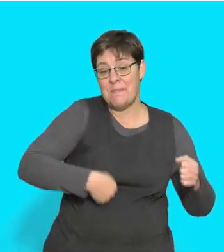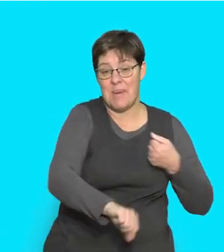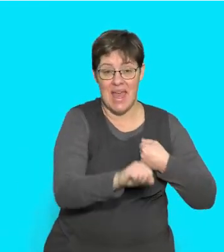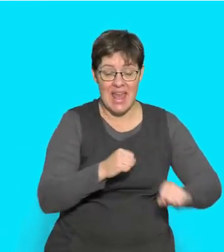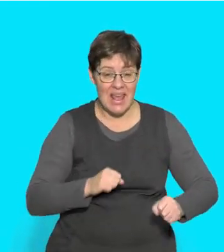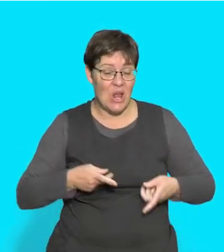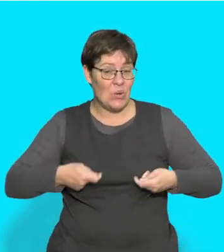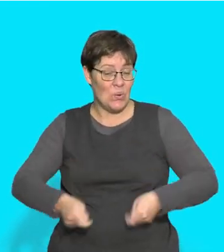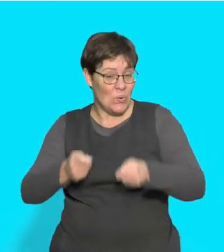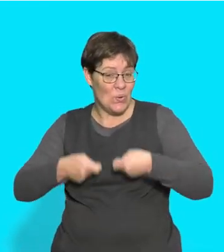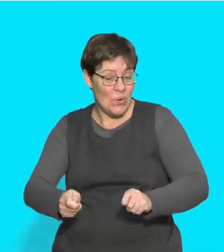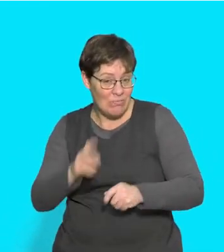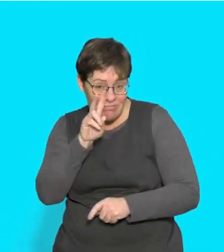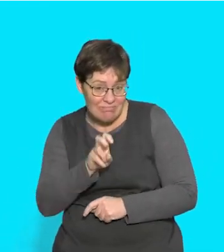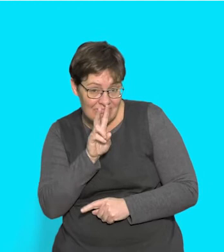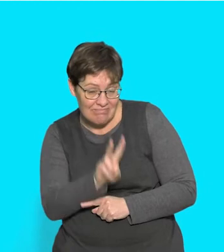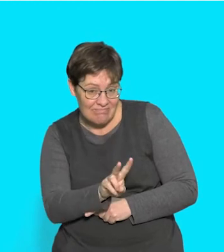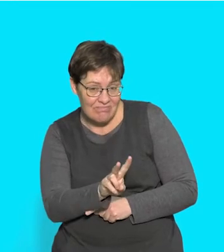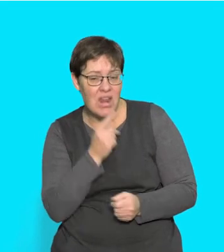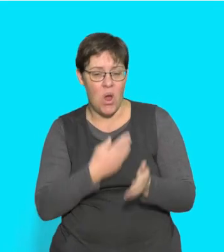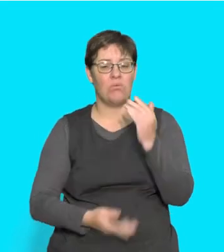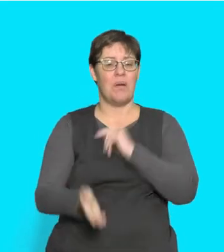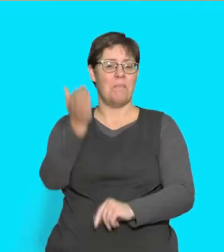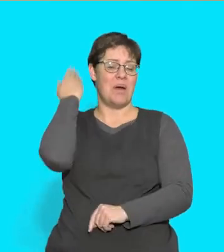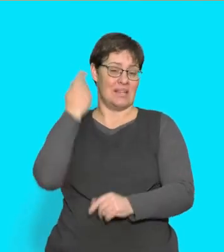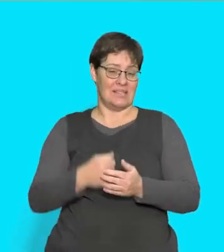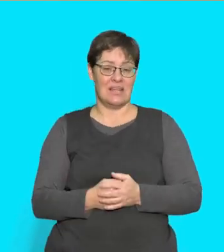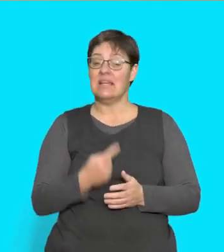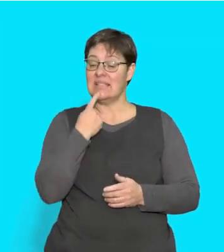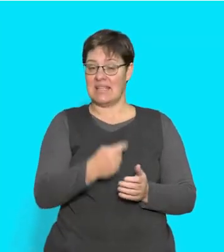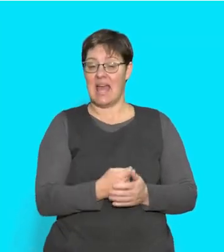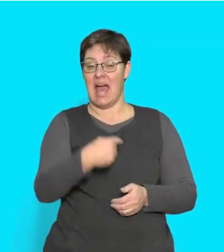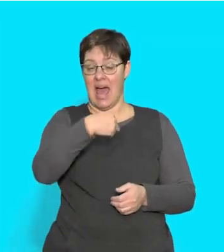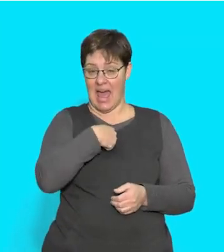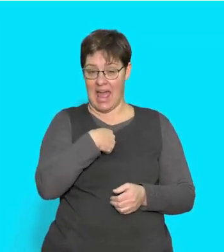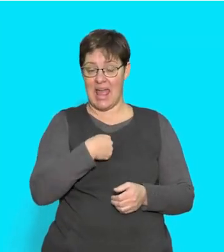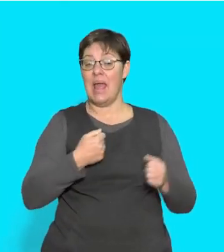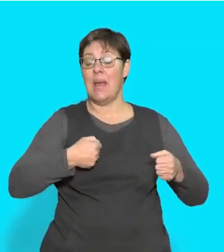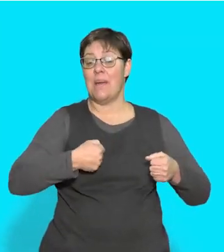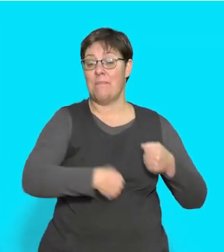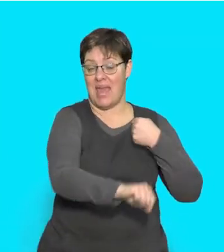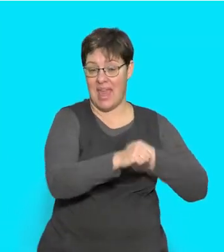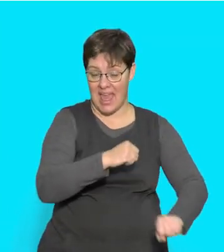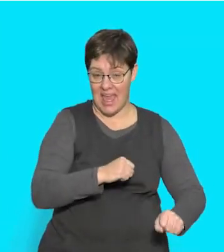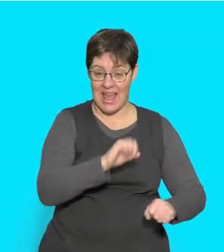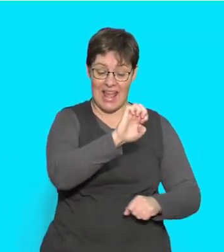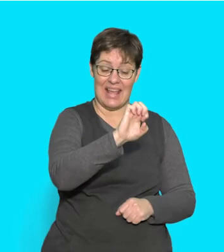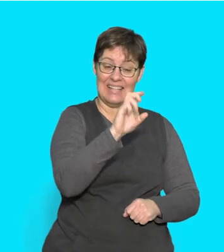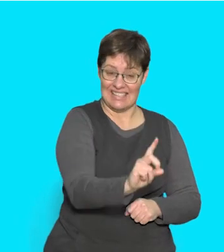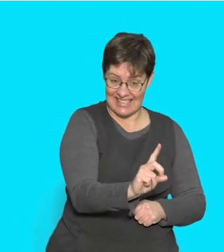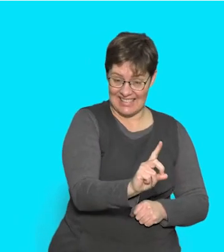cook? Let's change them to the past tense. Say, bake, baked.